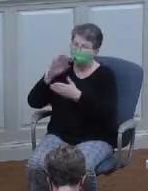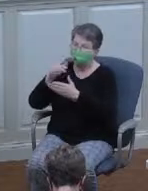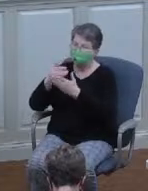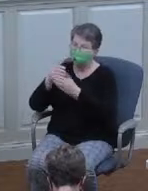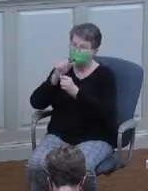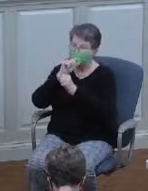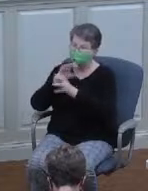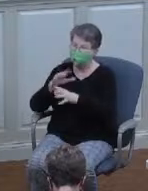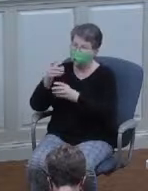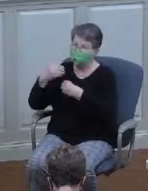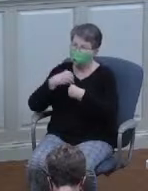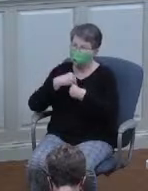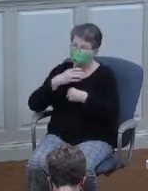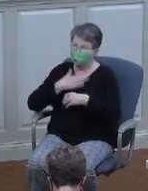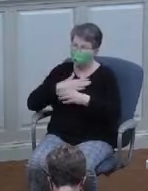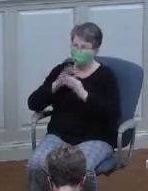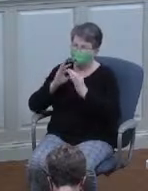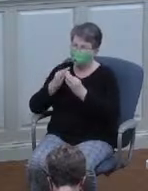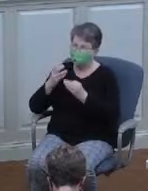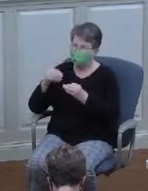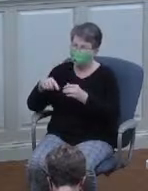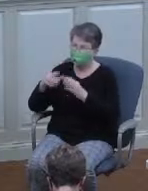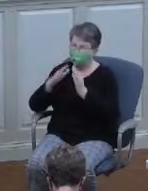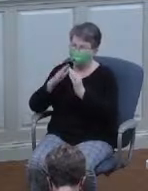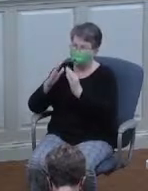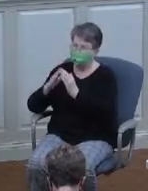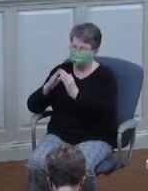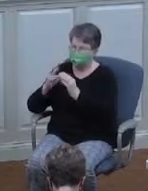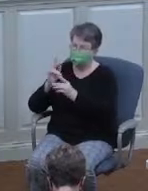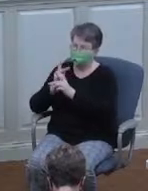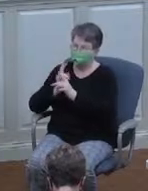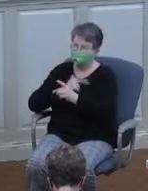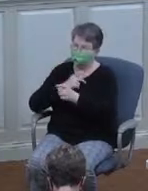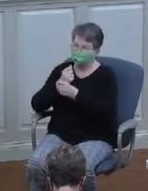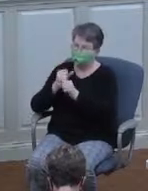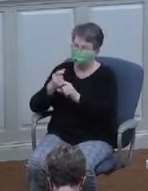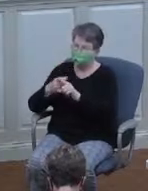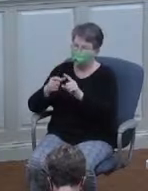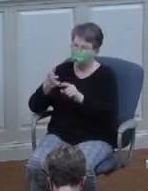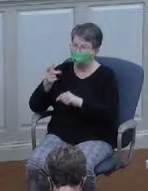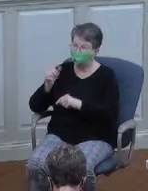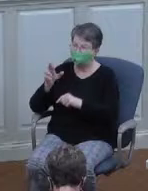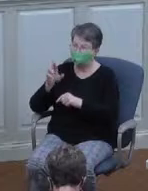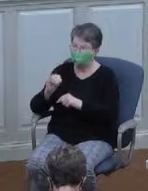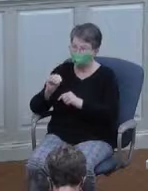my family and the city. I ask that you keep us safe from harm, danger, sickness,